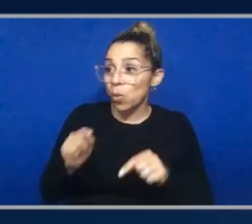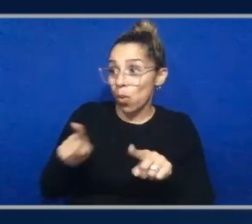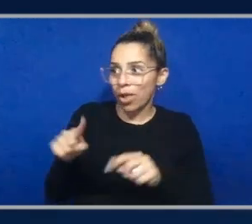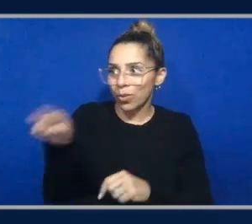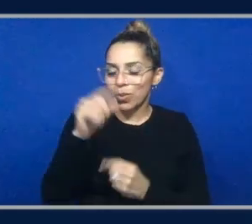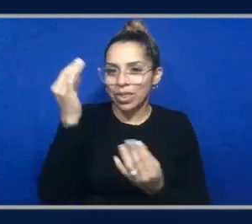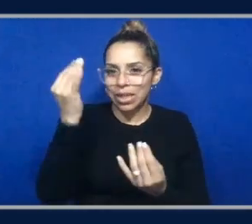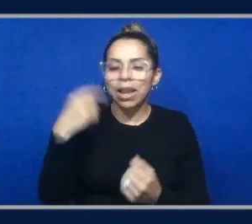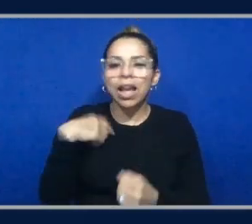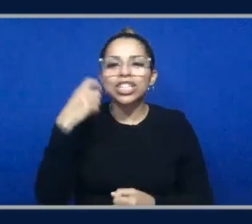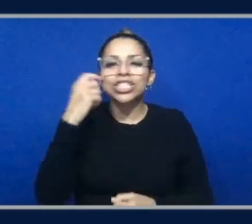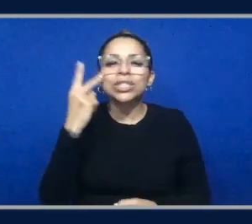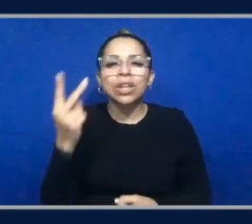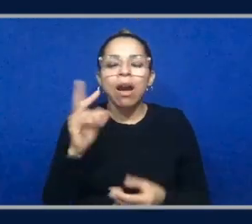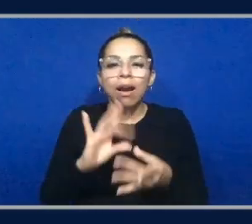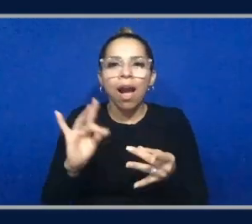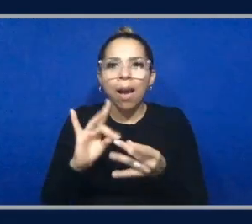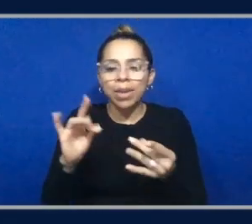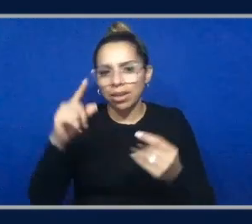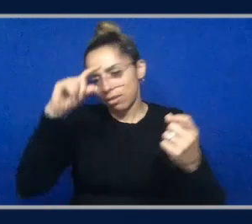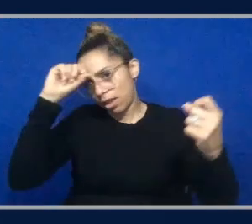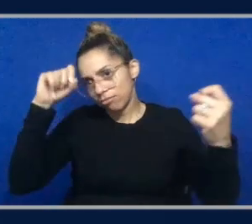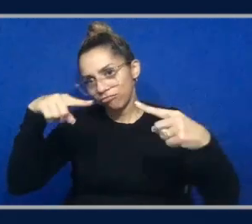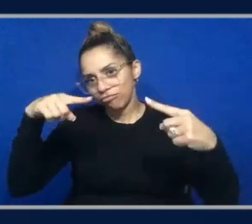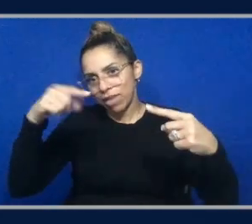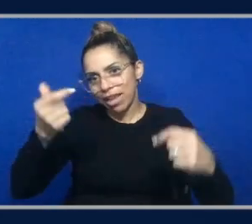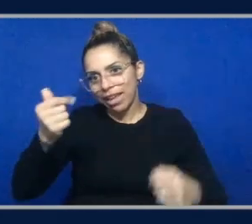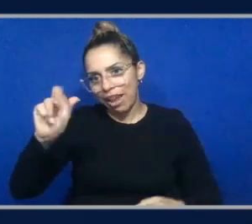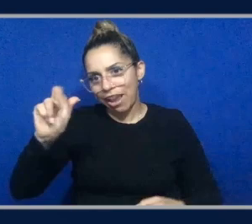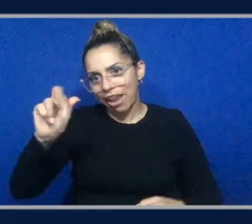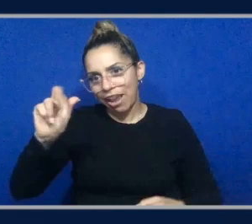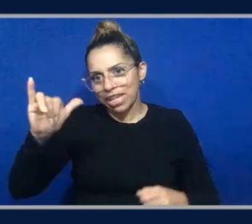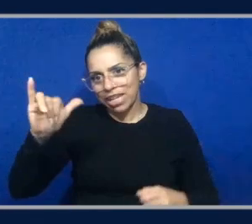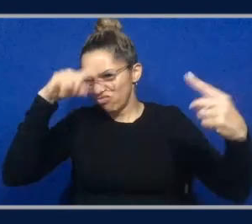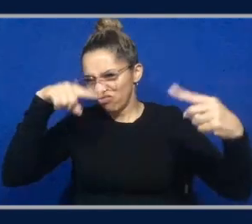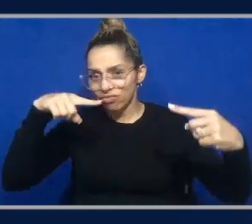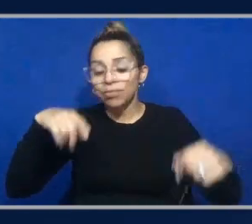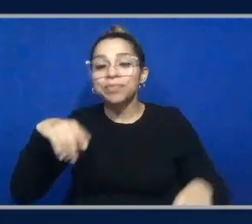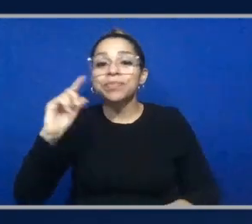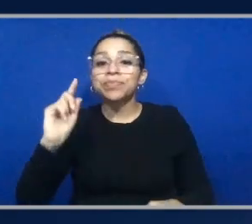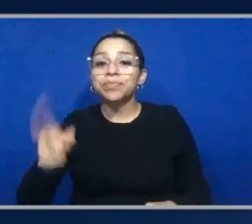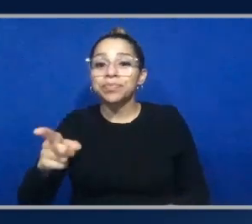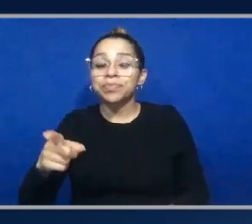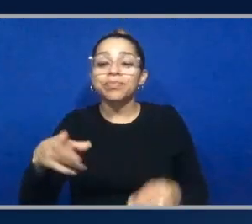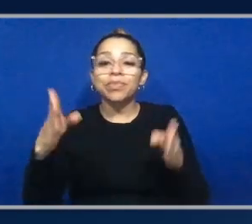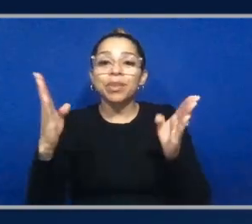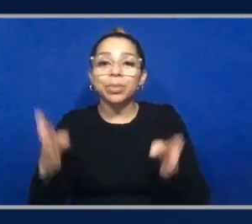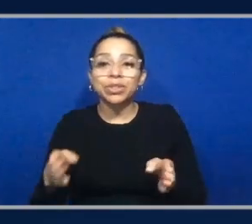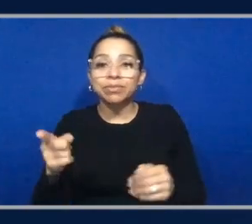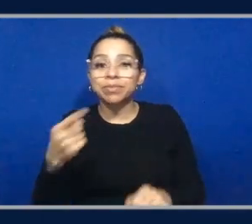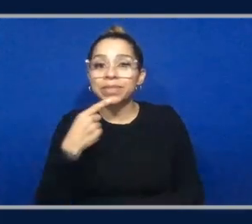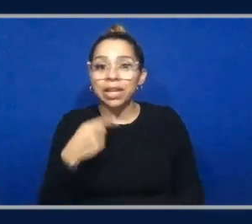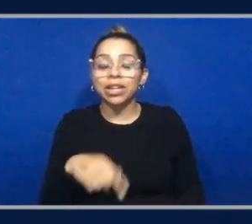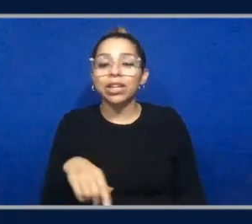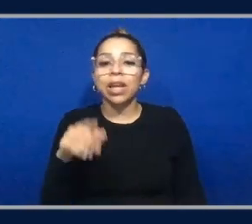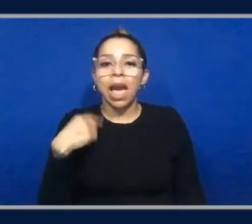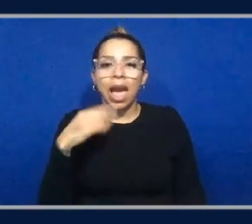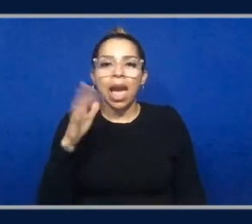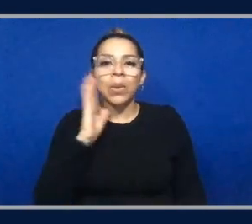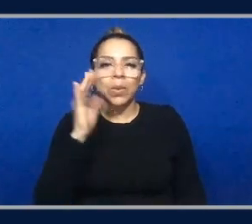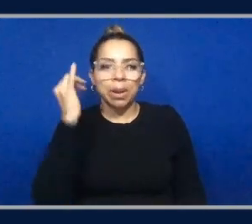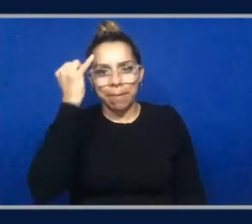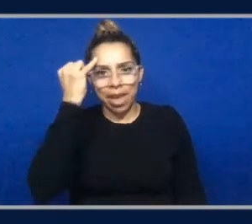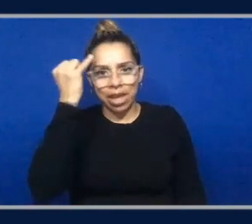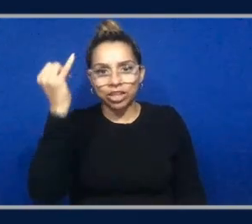was reading Gary's mind from chat. Lord Rex is your friend Scary. said, I would imagine A spoon Amazon. for those who get to read